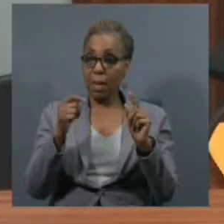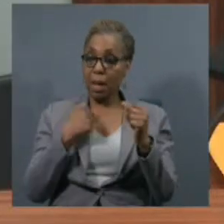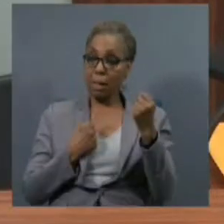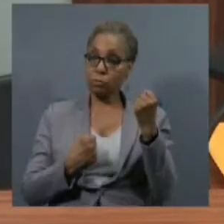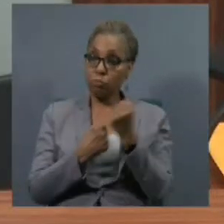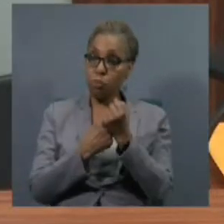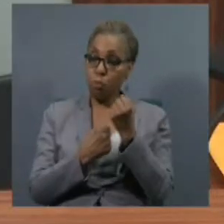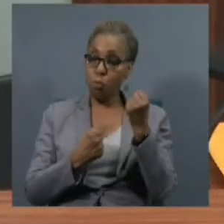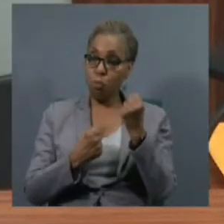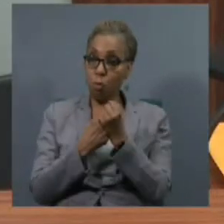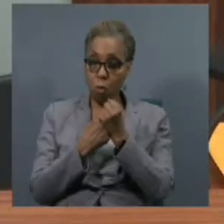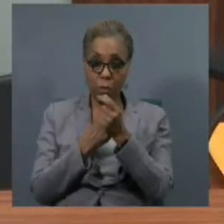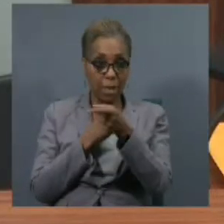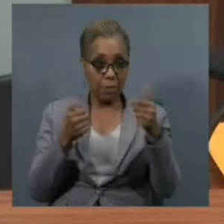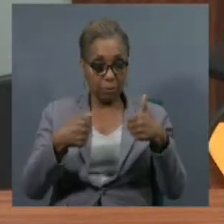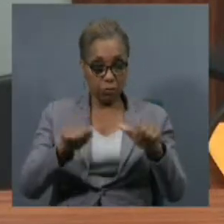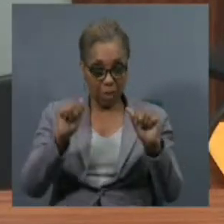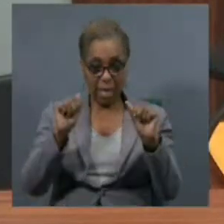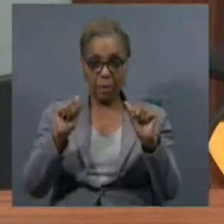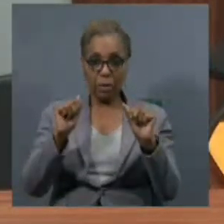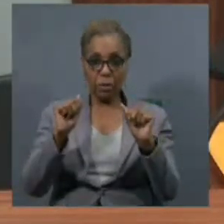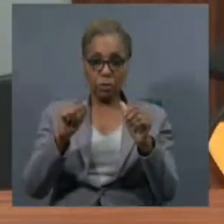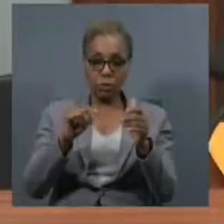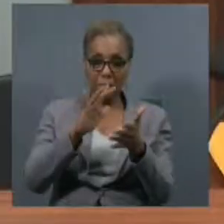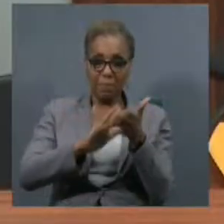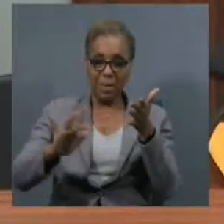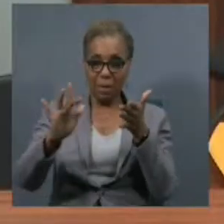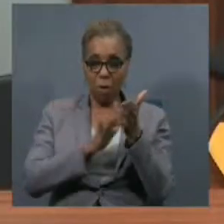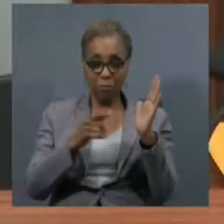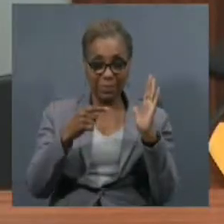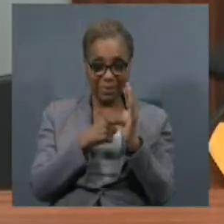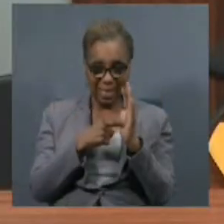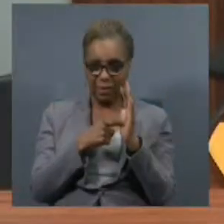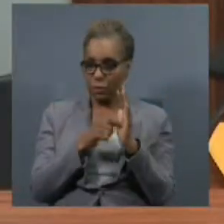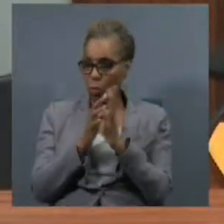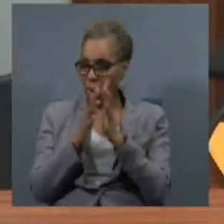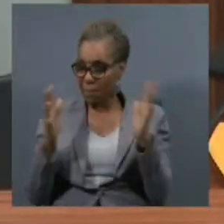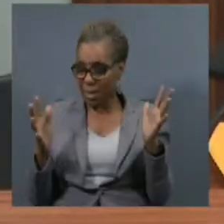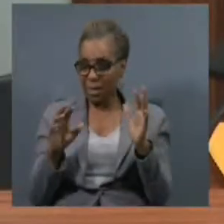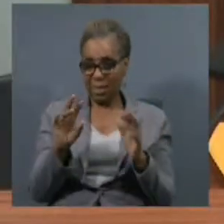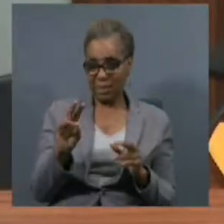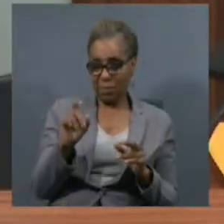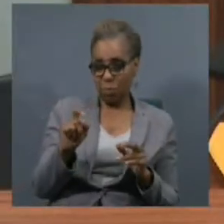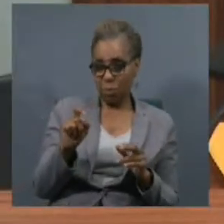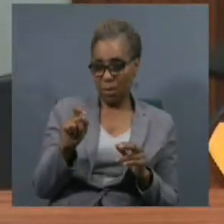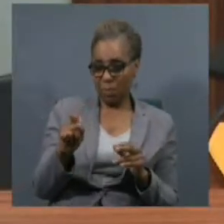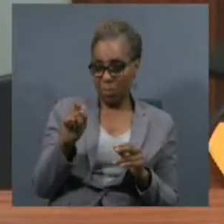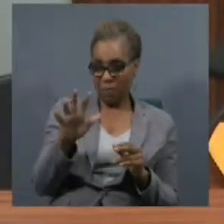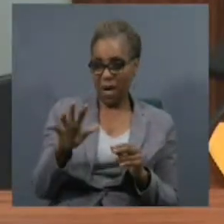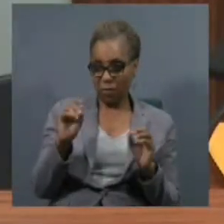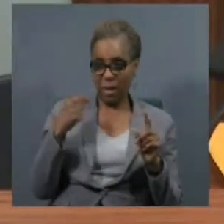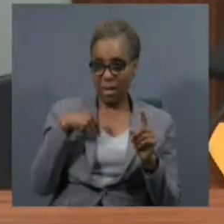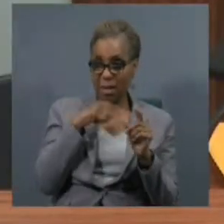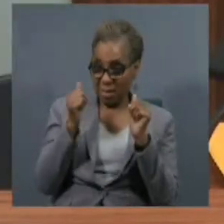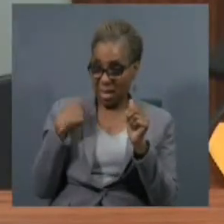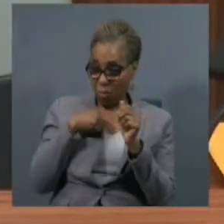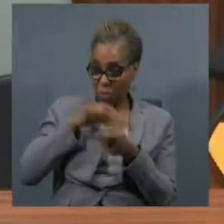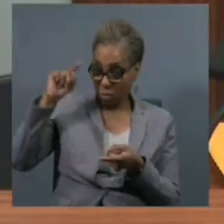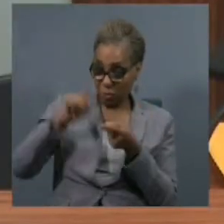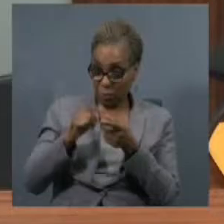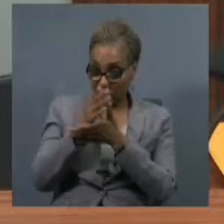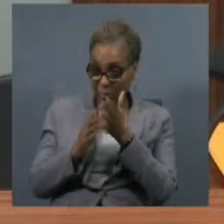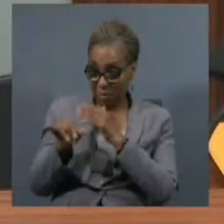of you know, trying to get this debt paid off. Now, how much it is, now the 7.5, and maybe we can reduce some of that,